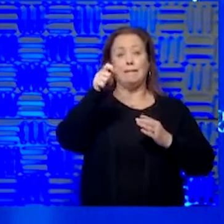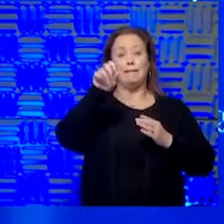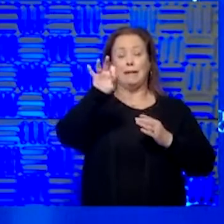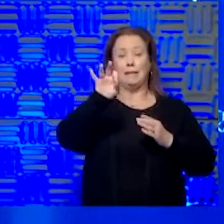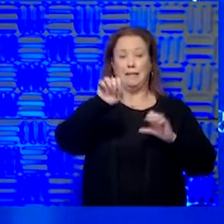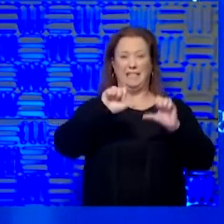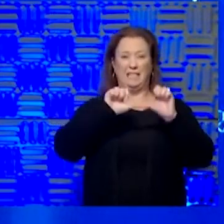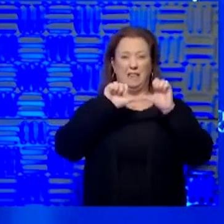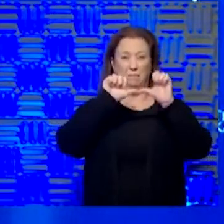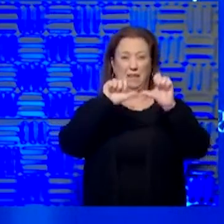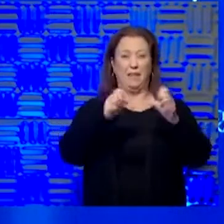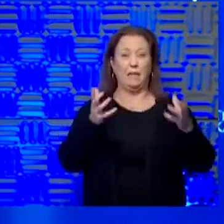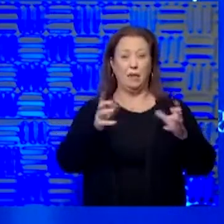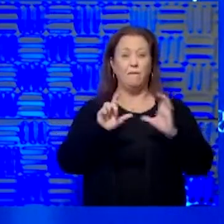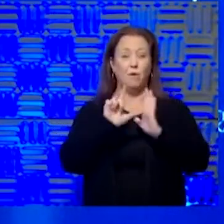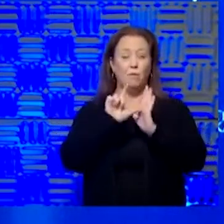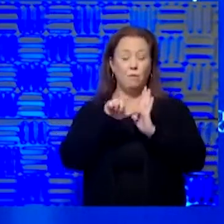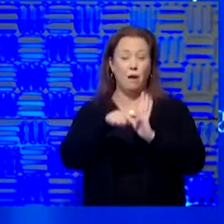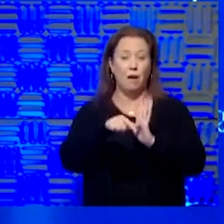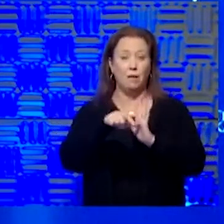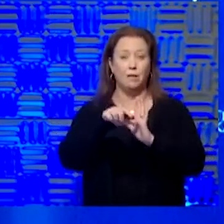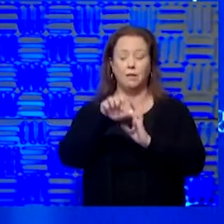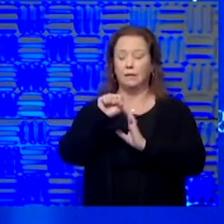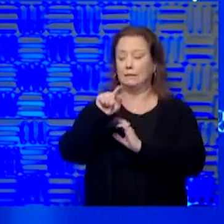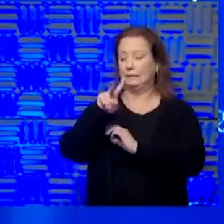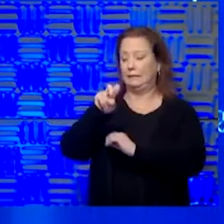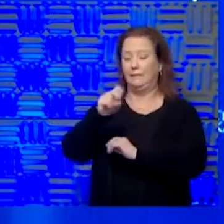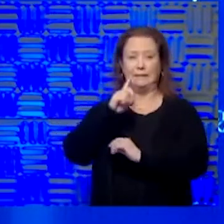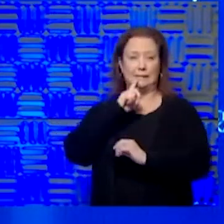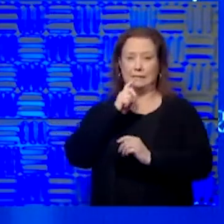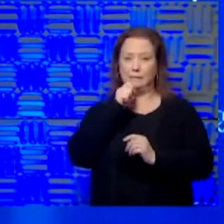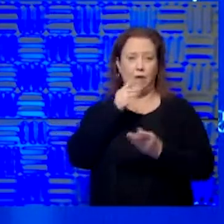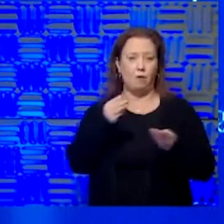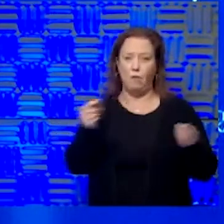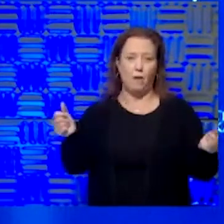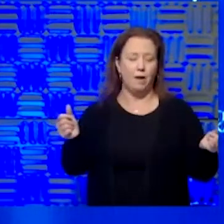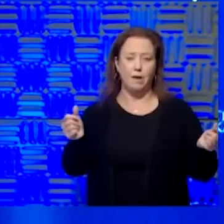with us for a while. As Steve has said, it's not going to go away.